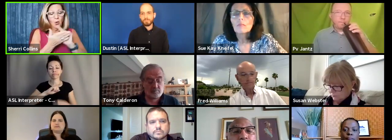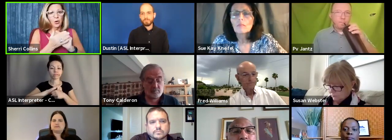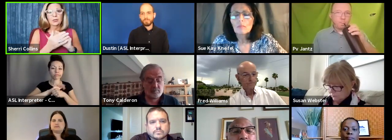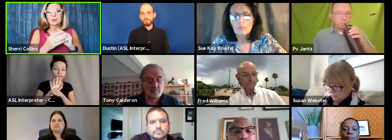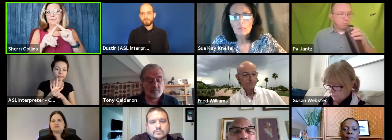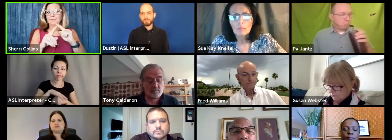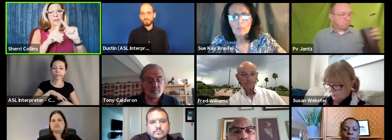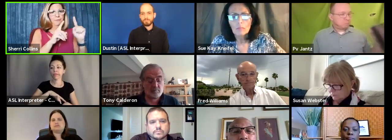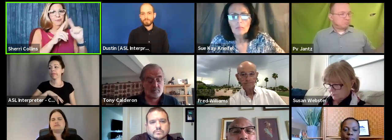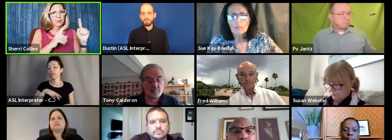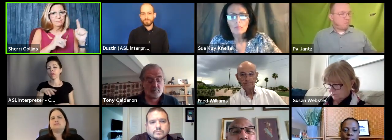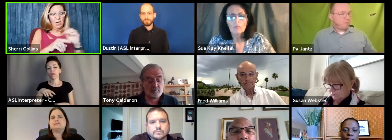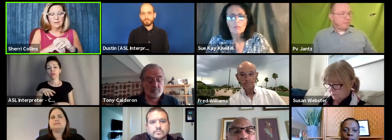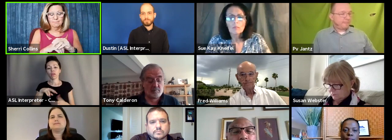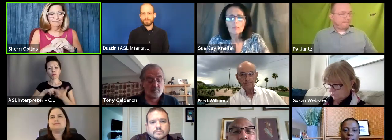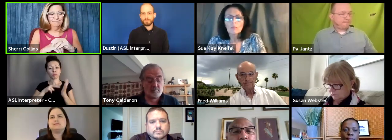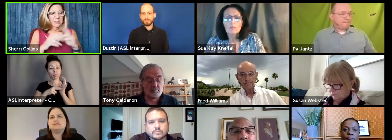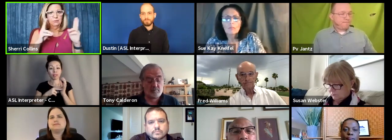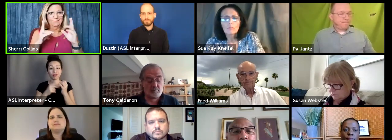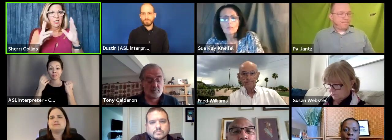their hours with different